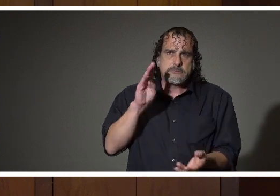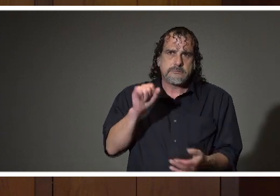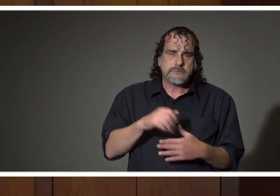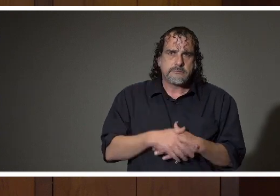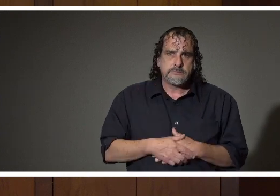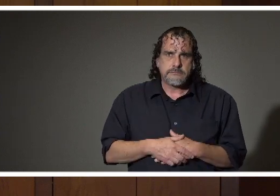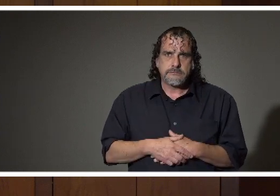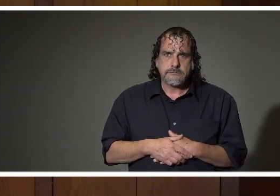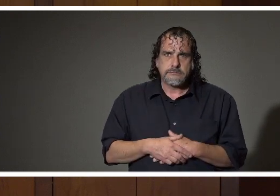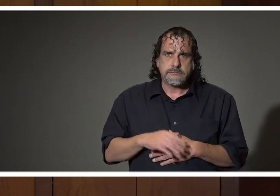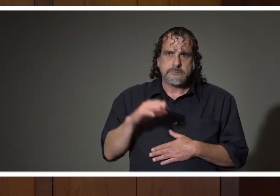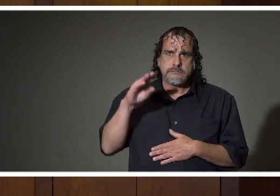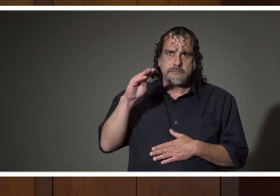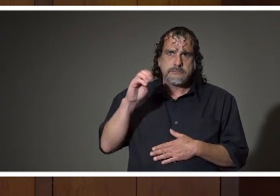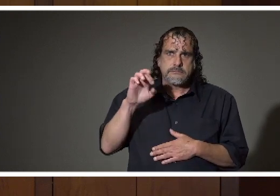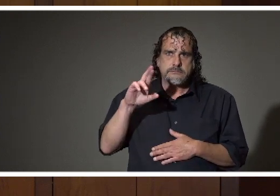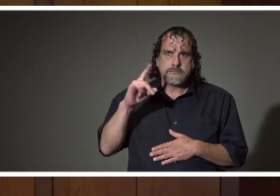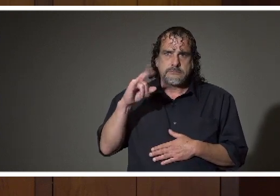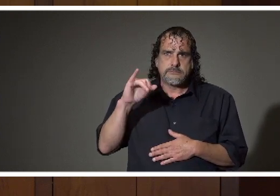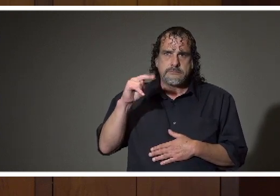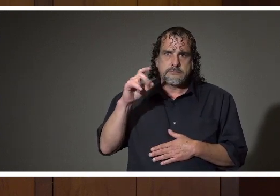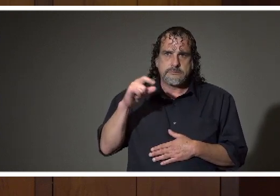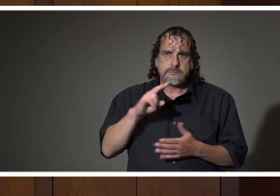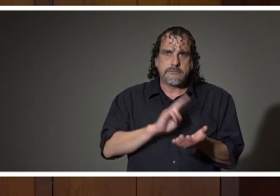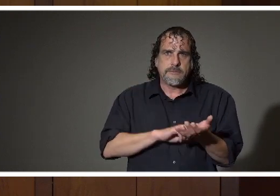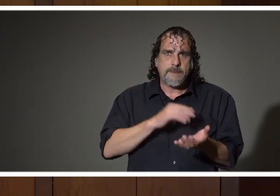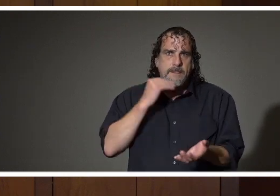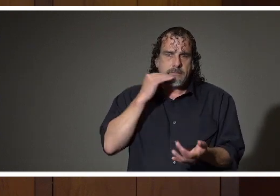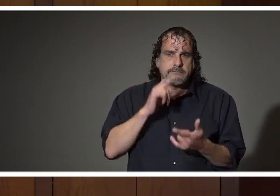Meridians, some of the nursing homes in Meridian seem to be having trouble.